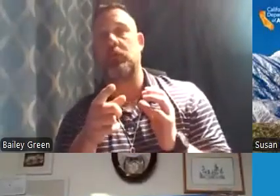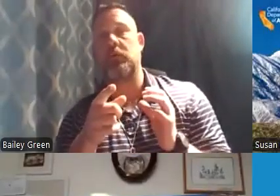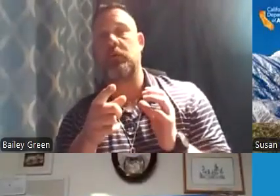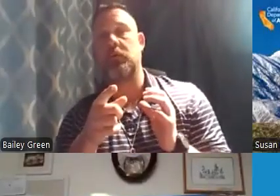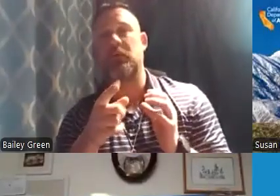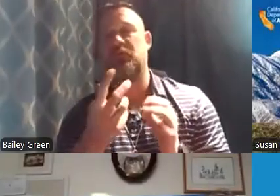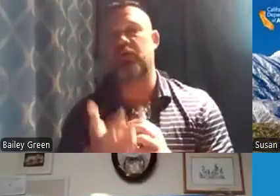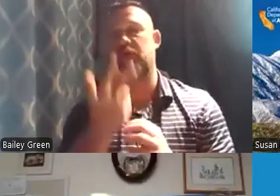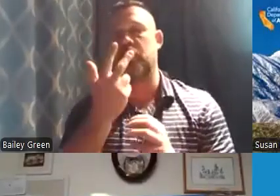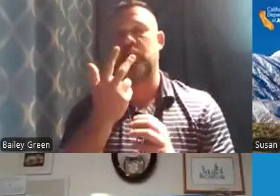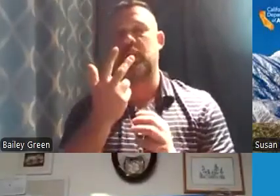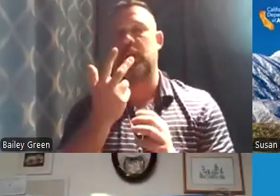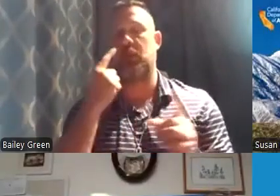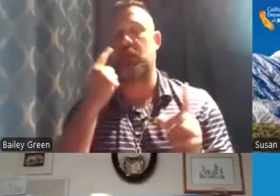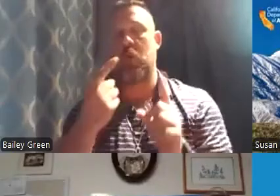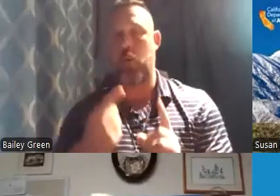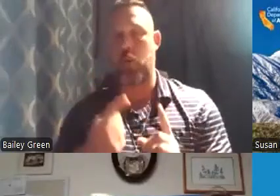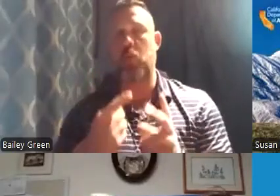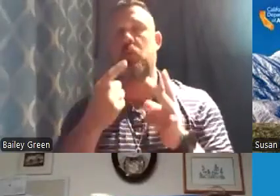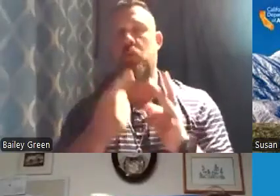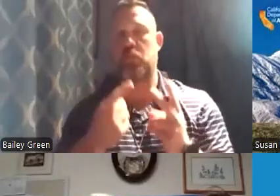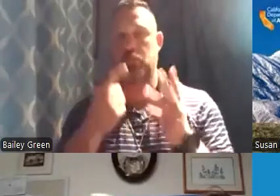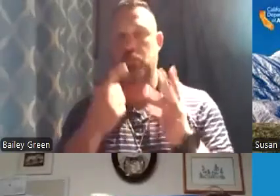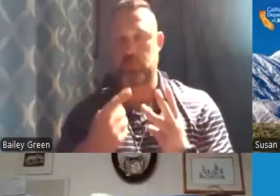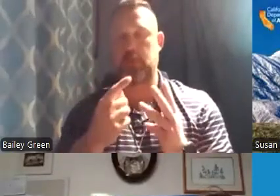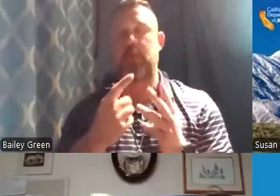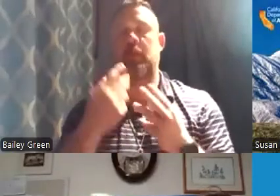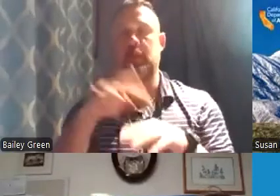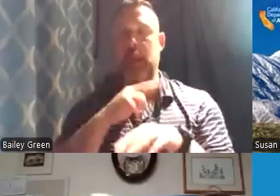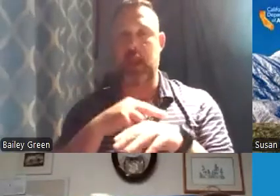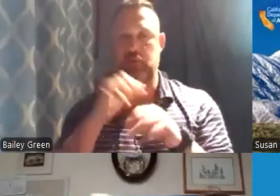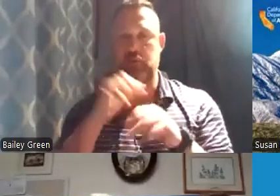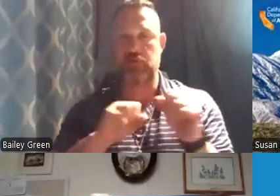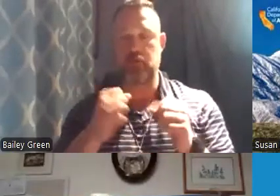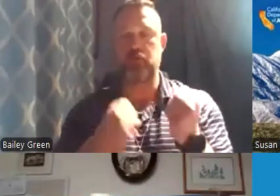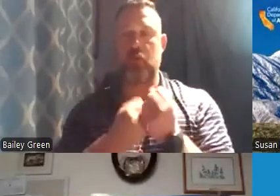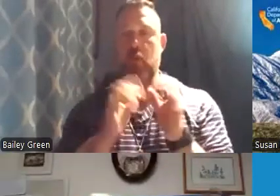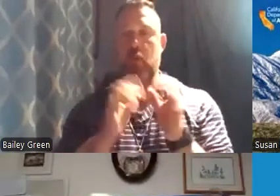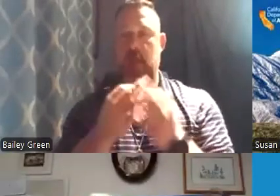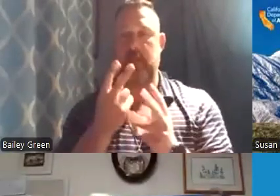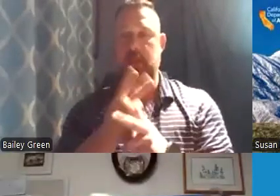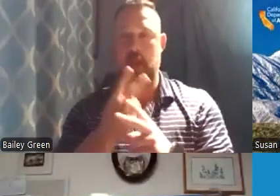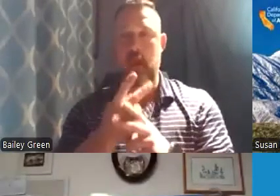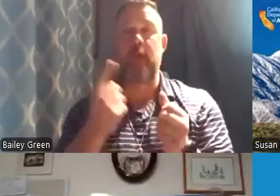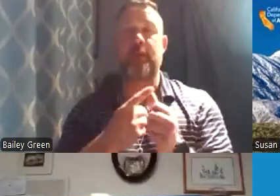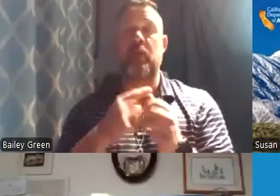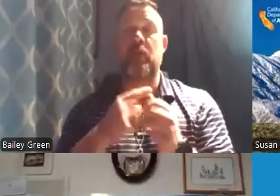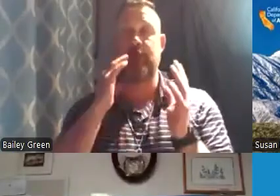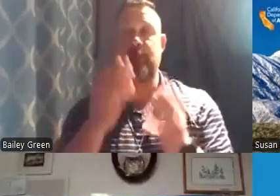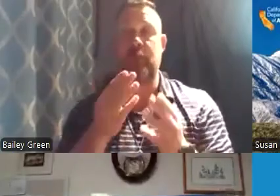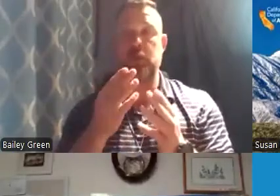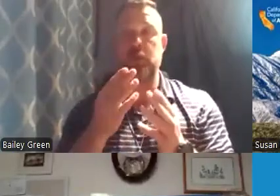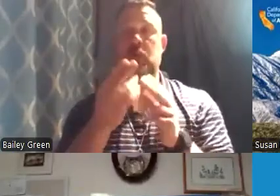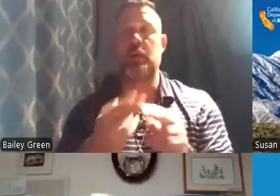goal areas, and all of which align with the national strategy to support family caregivers. The first will be focused on